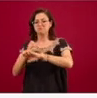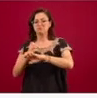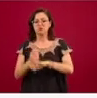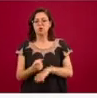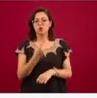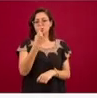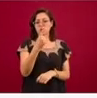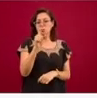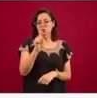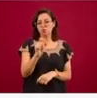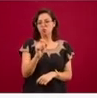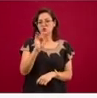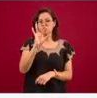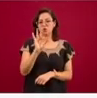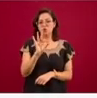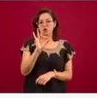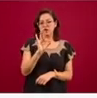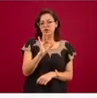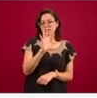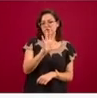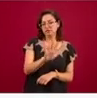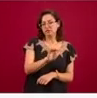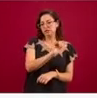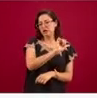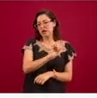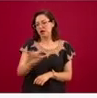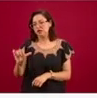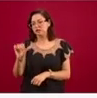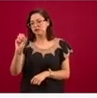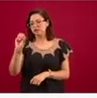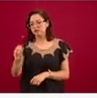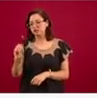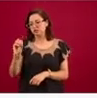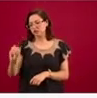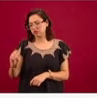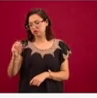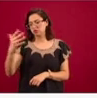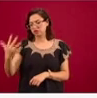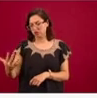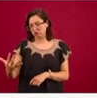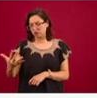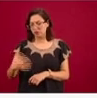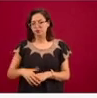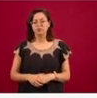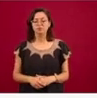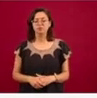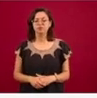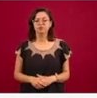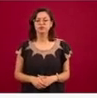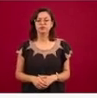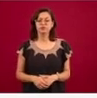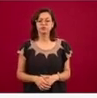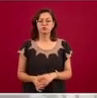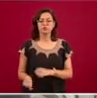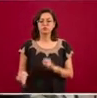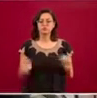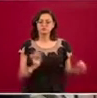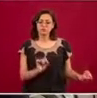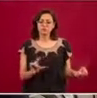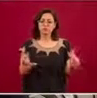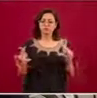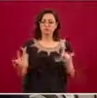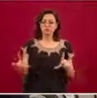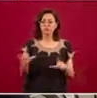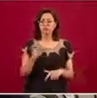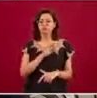related to the amount of confirmed cases, the mortality rate is related to the population of each state. And we also have some